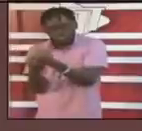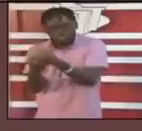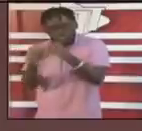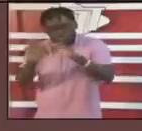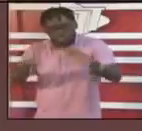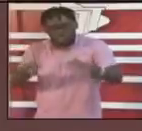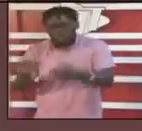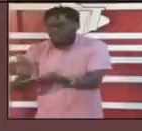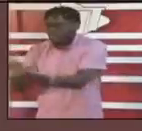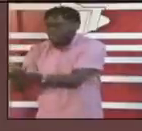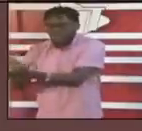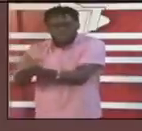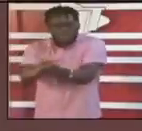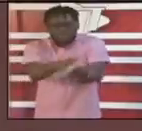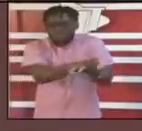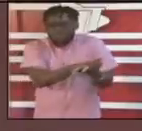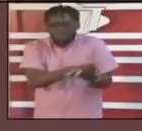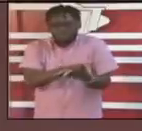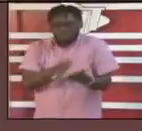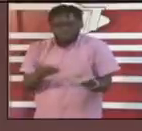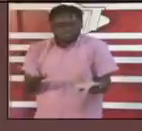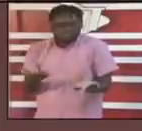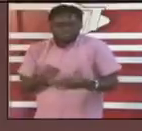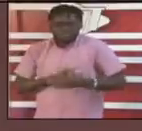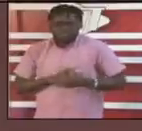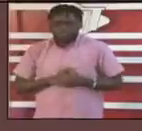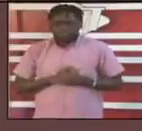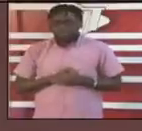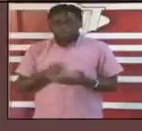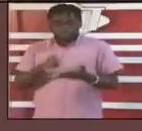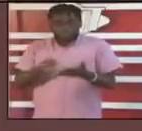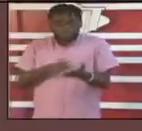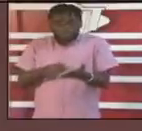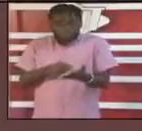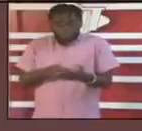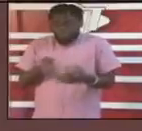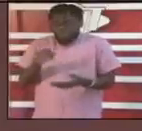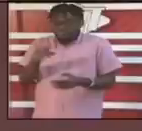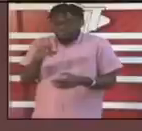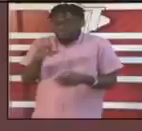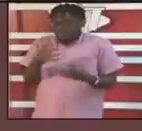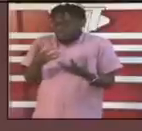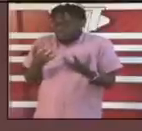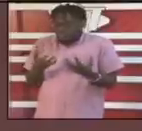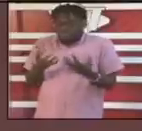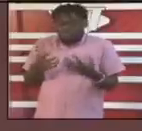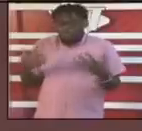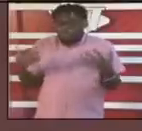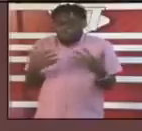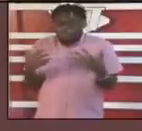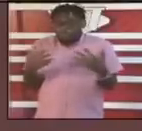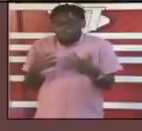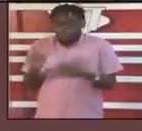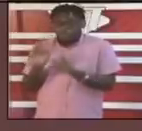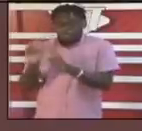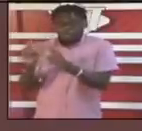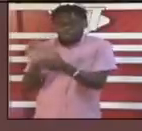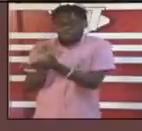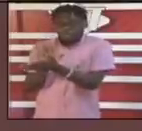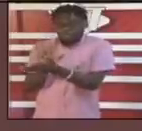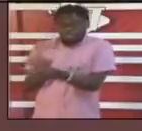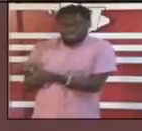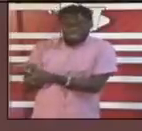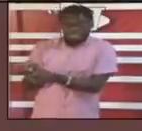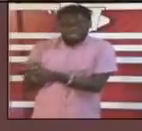Sometimes we may fear our child going to a particular school, only to realize after that was